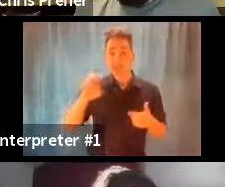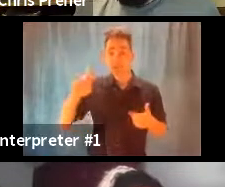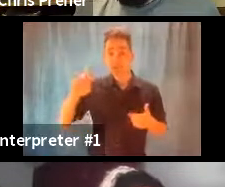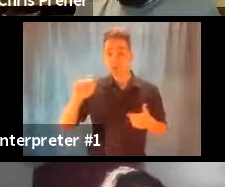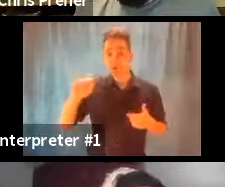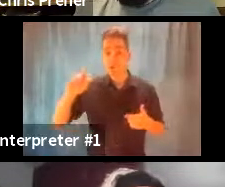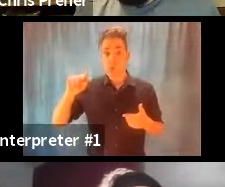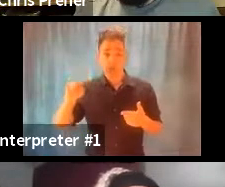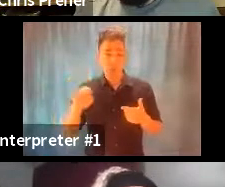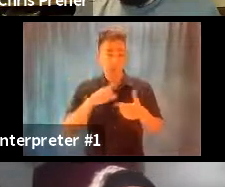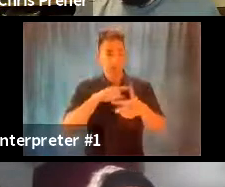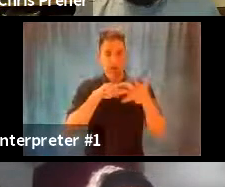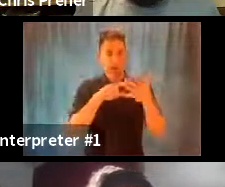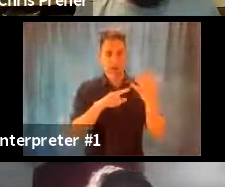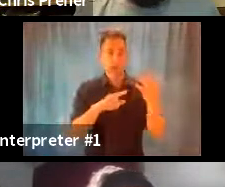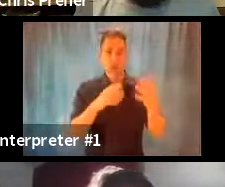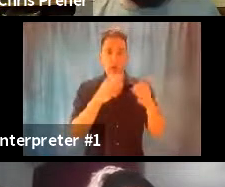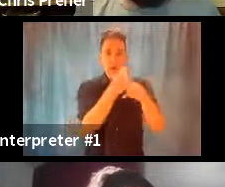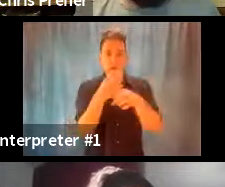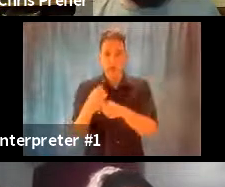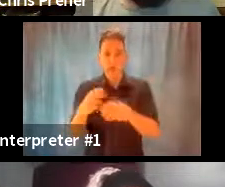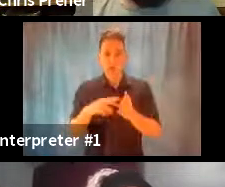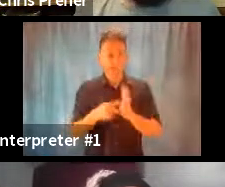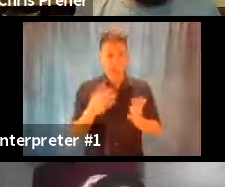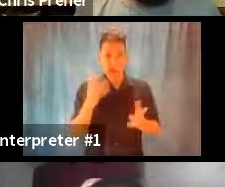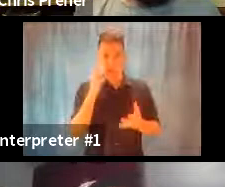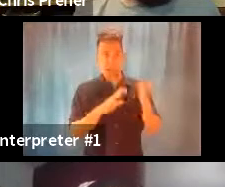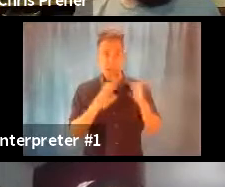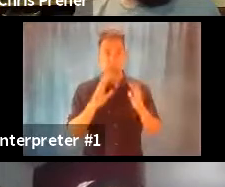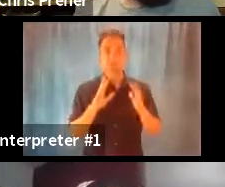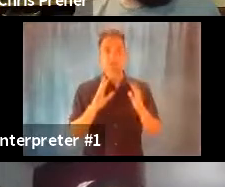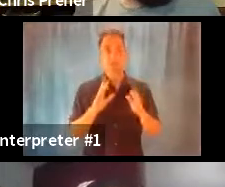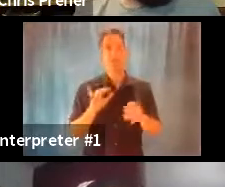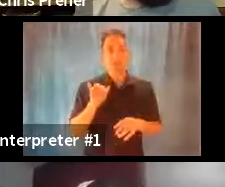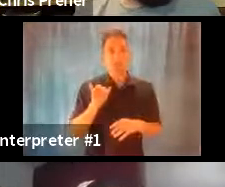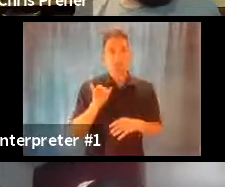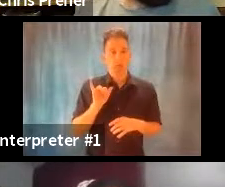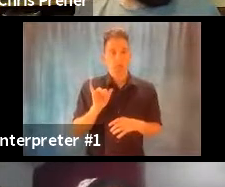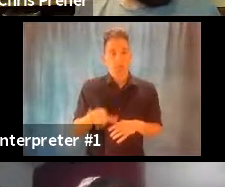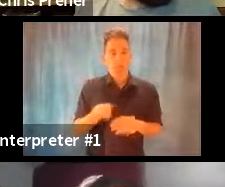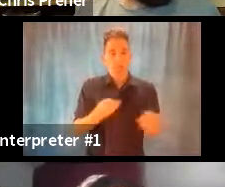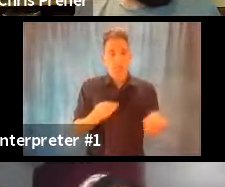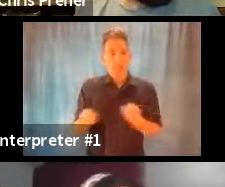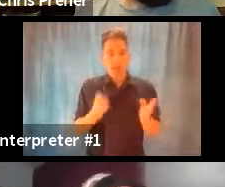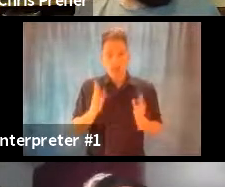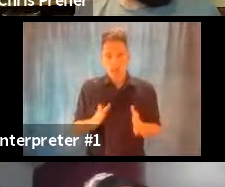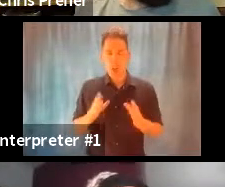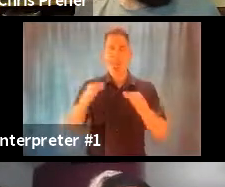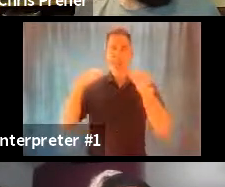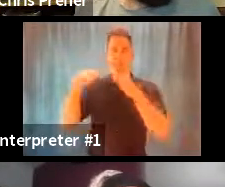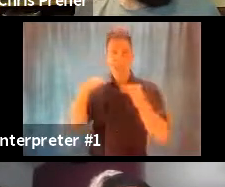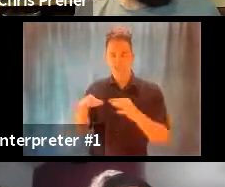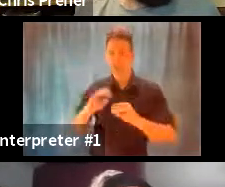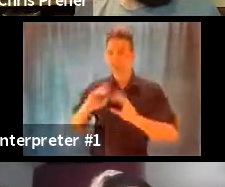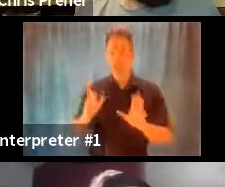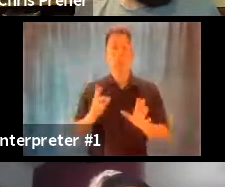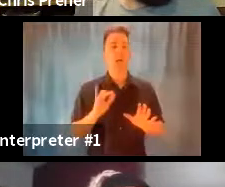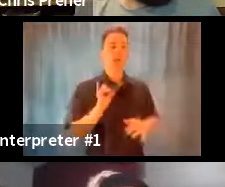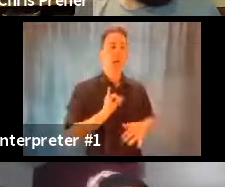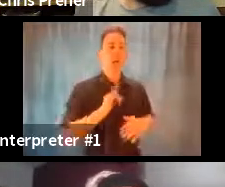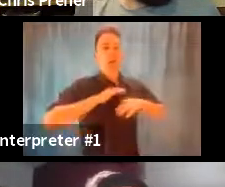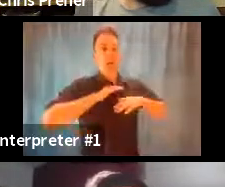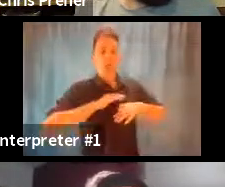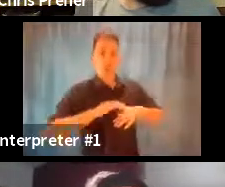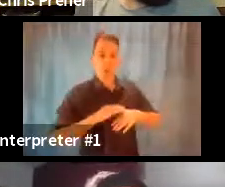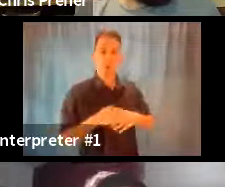myriad of other acronyms. The transparency we have provided through mediation cuts through the confusion and provides comfort in the tumult. We've